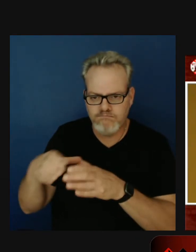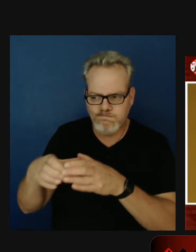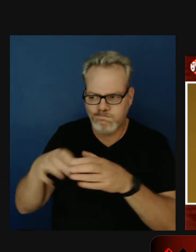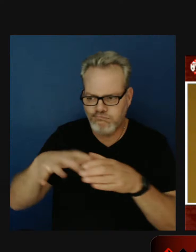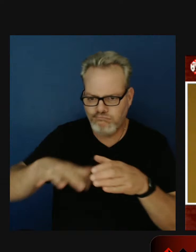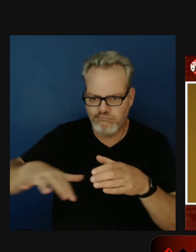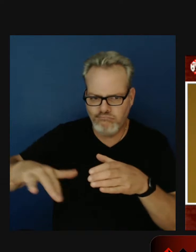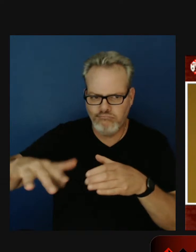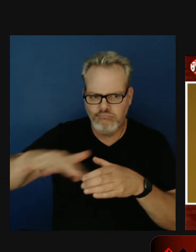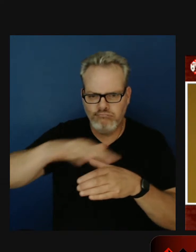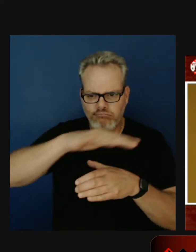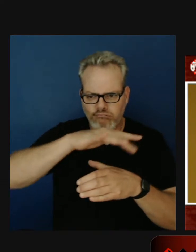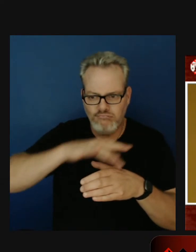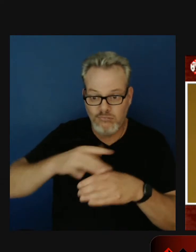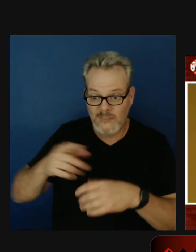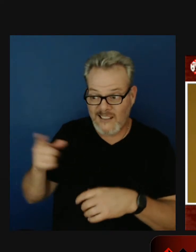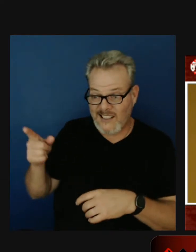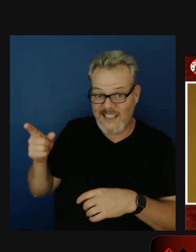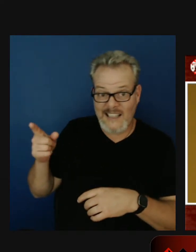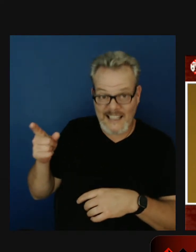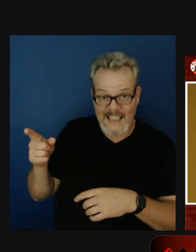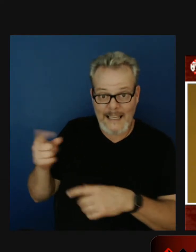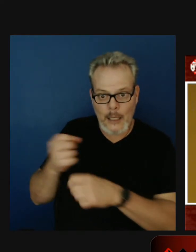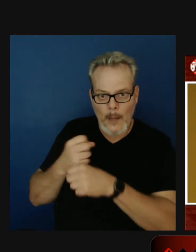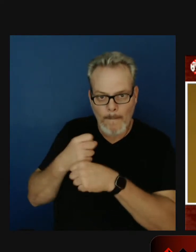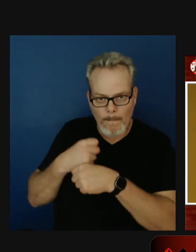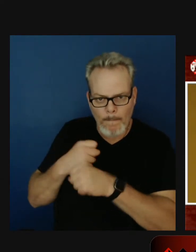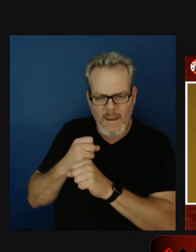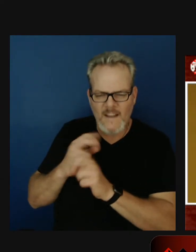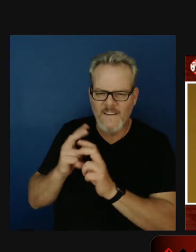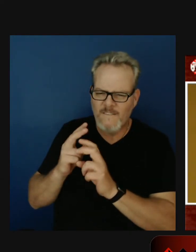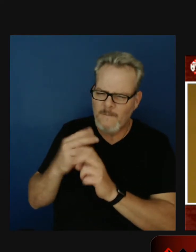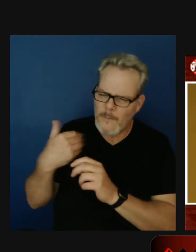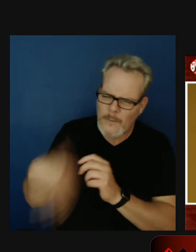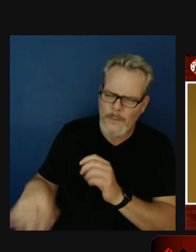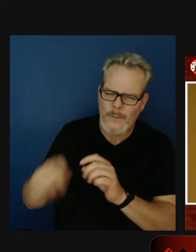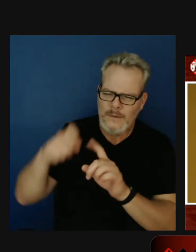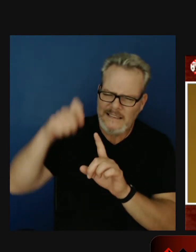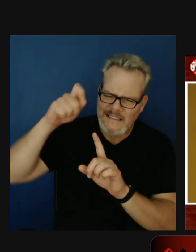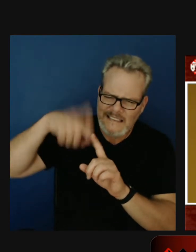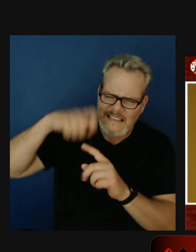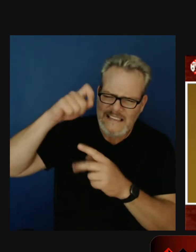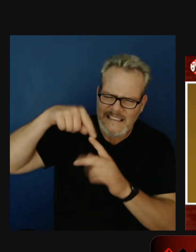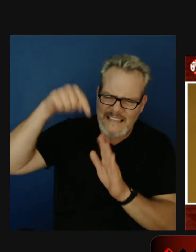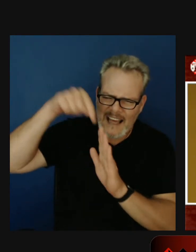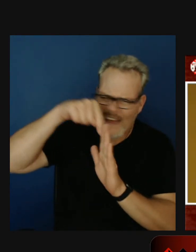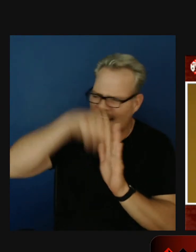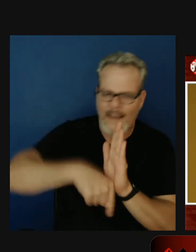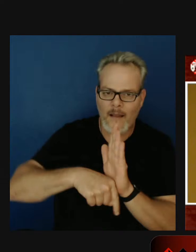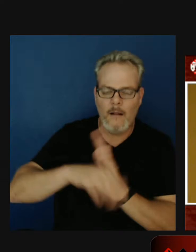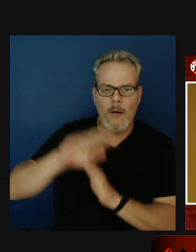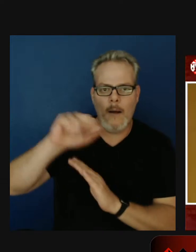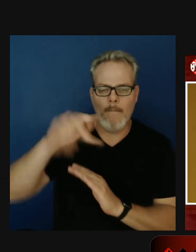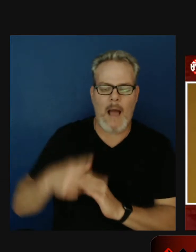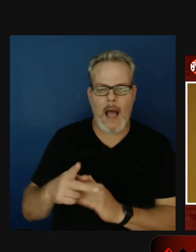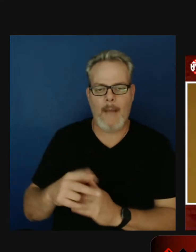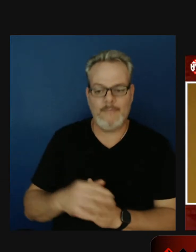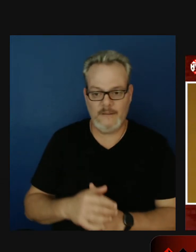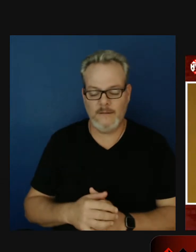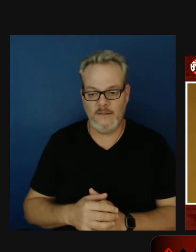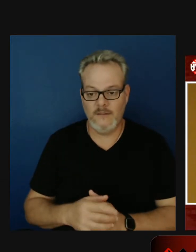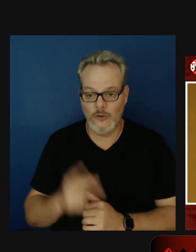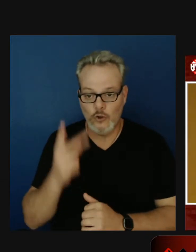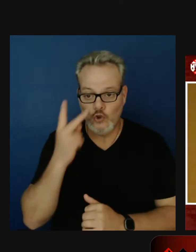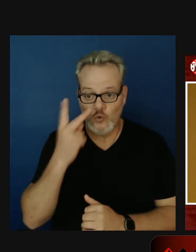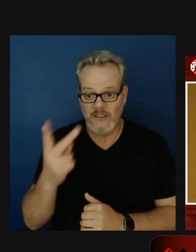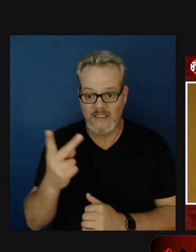here. And he made very detailed maps at the time. You can see in white kind of the main areas